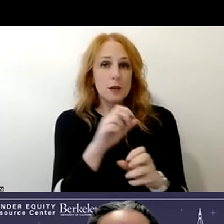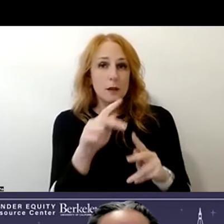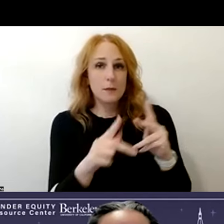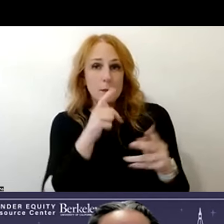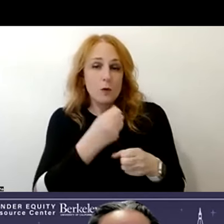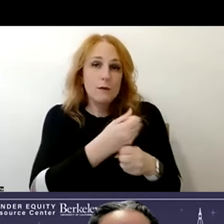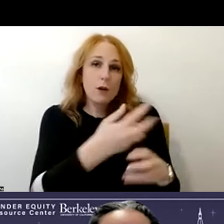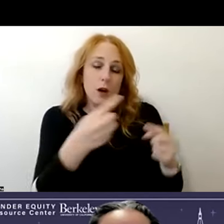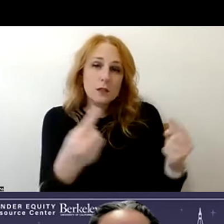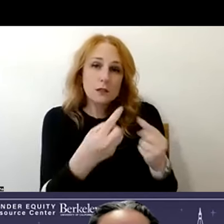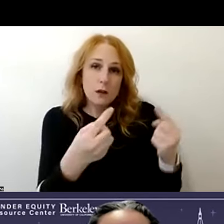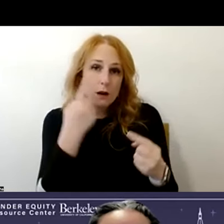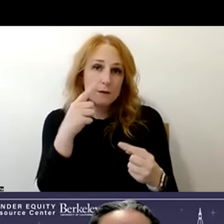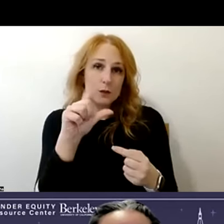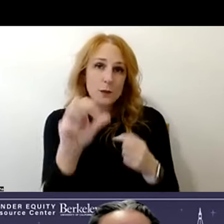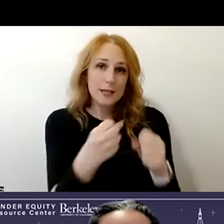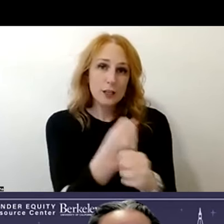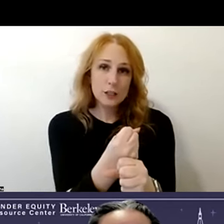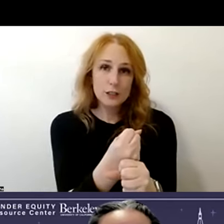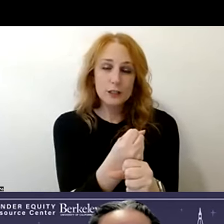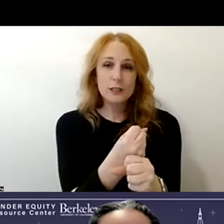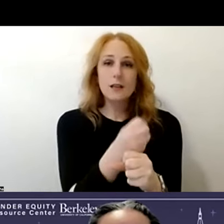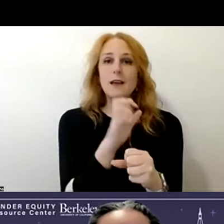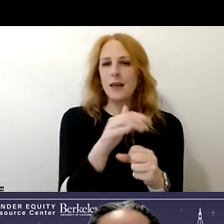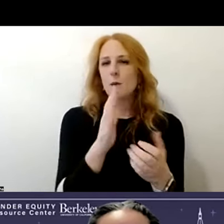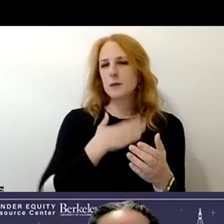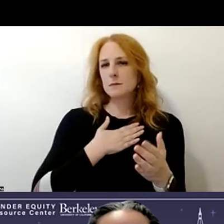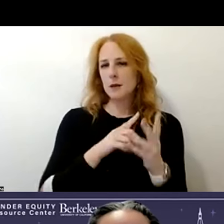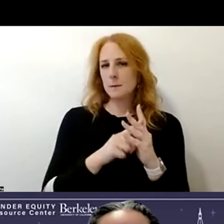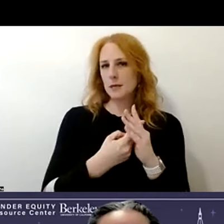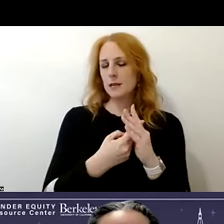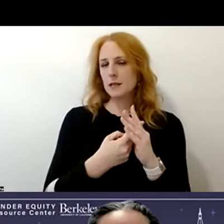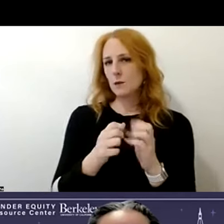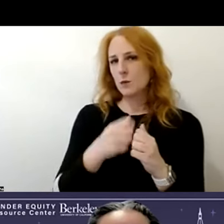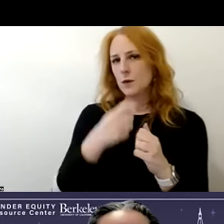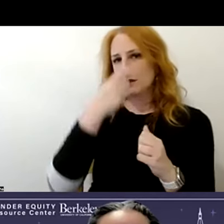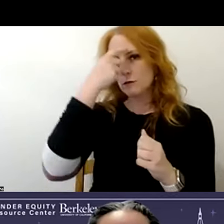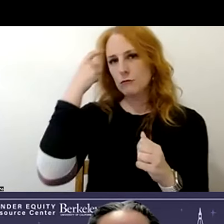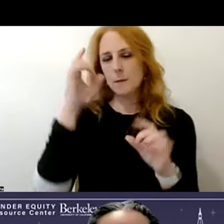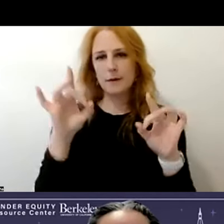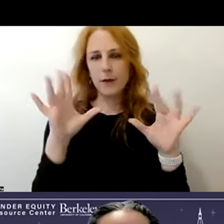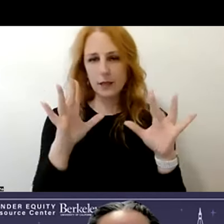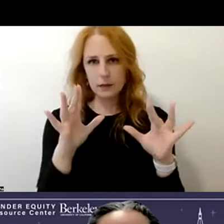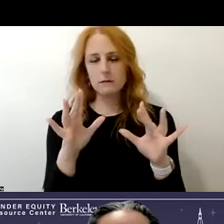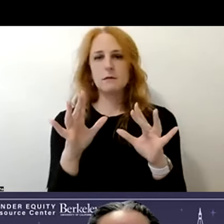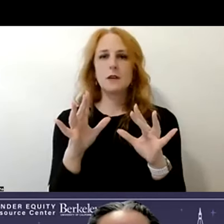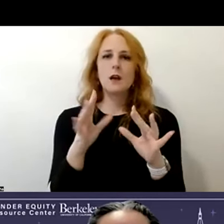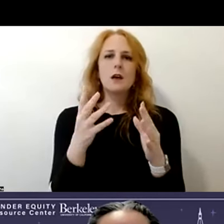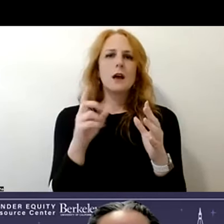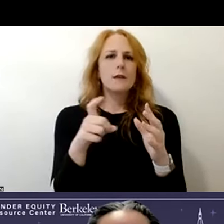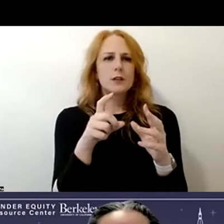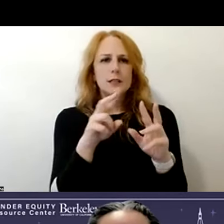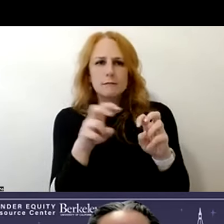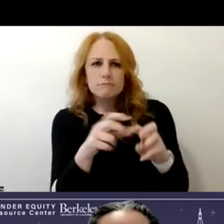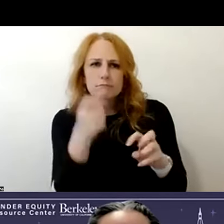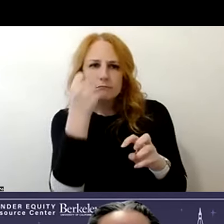20 years. That was my foray into work around trauma and violence, is understanding what leads people to be violent and how they